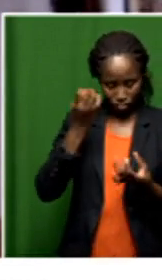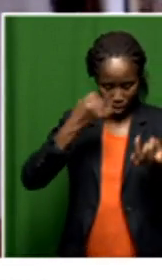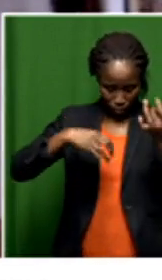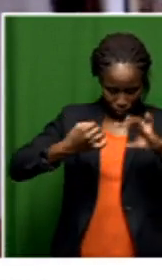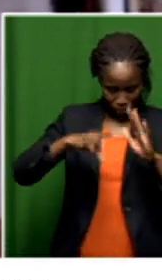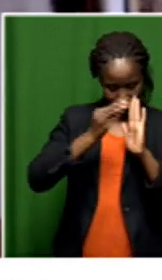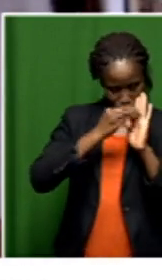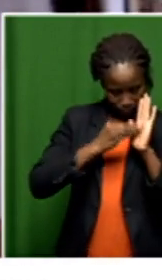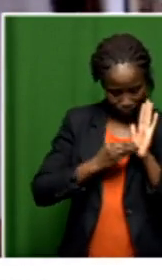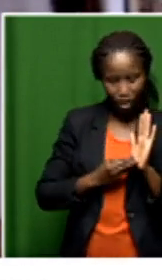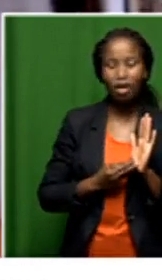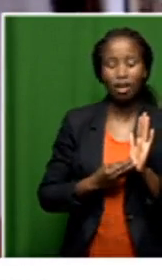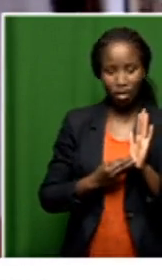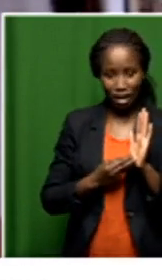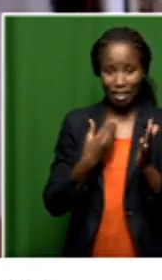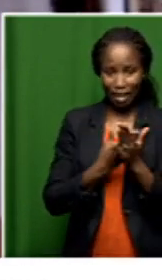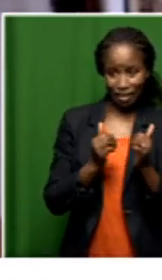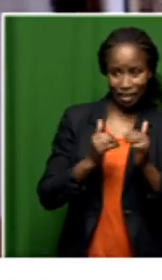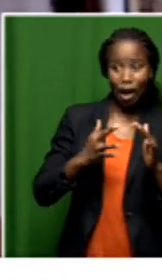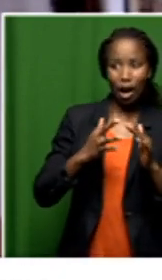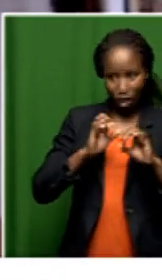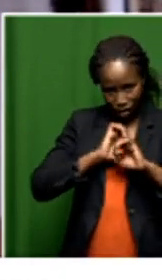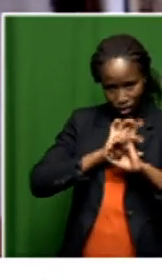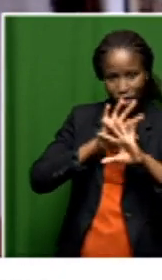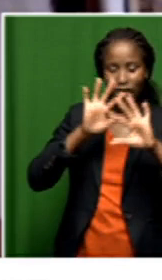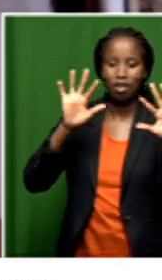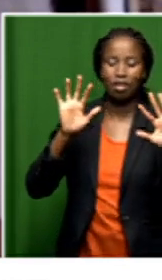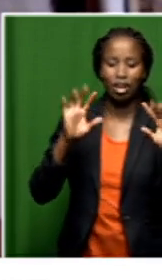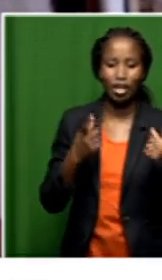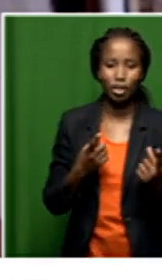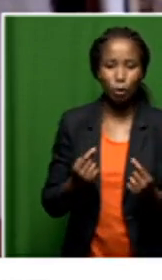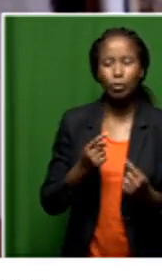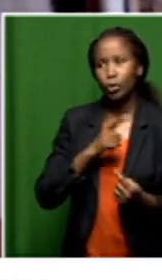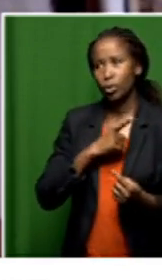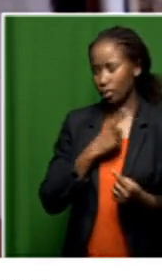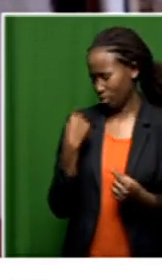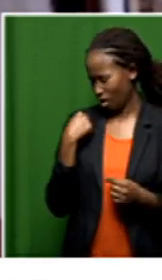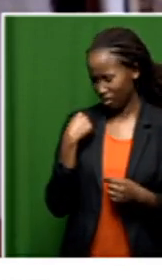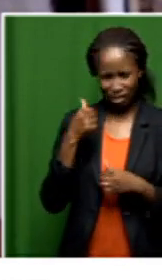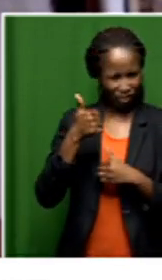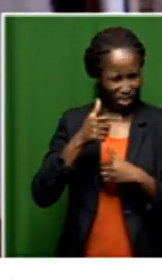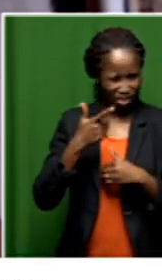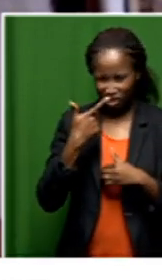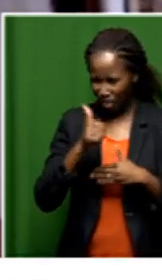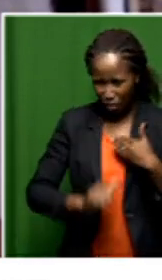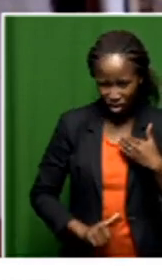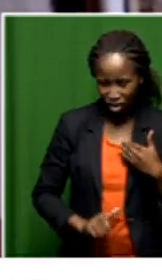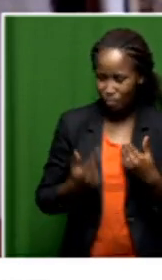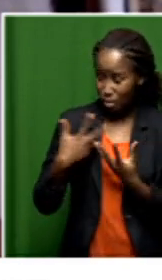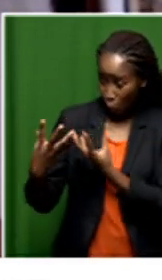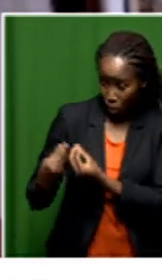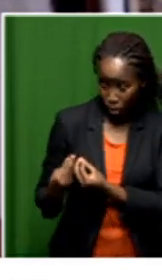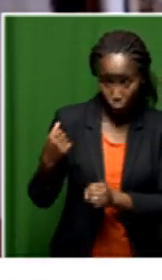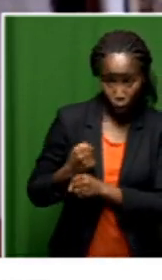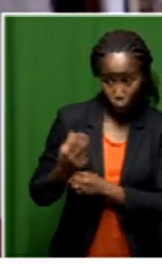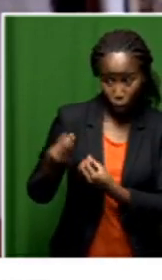fruition and, start to blossom and to show themselves. And I feel like in the last, 7 months since I've been signed with them, so many things